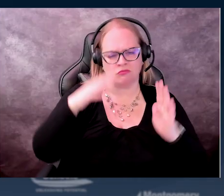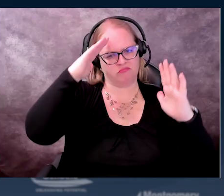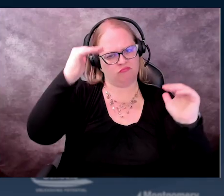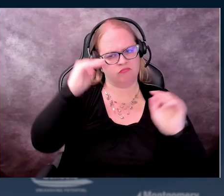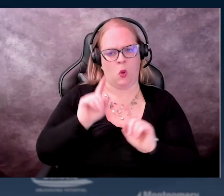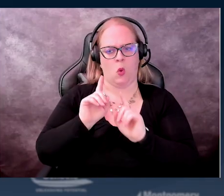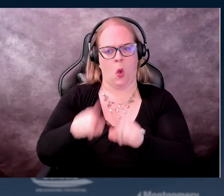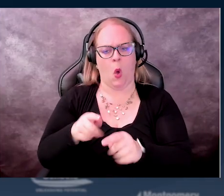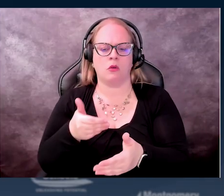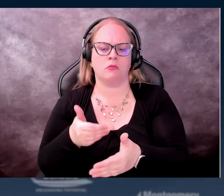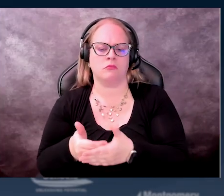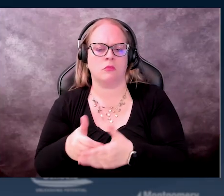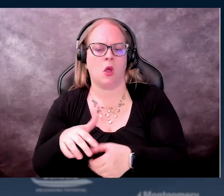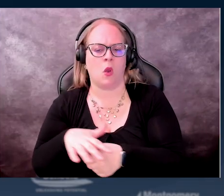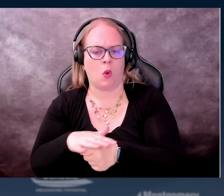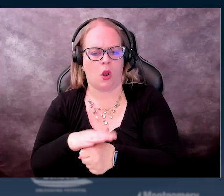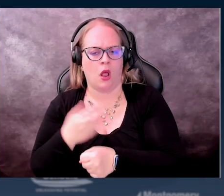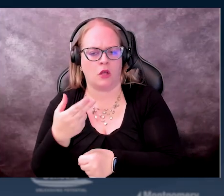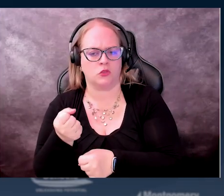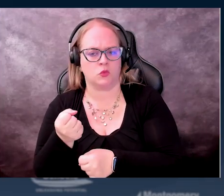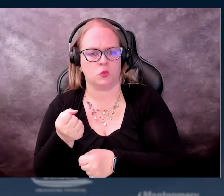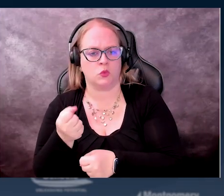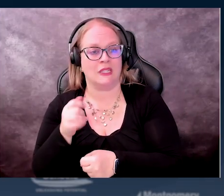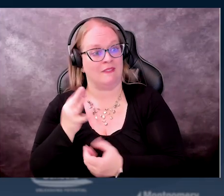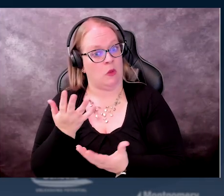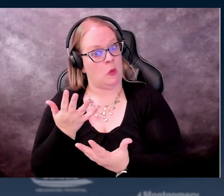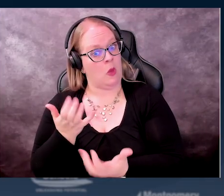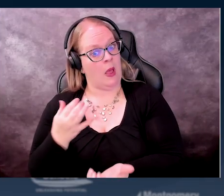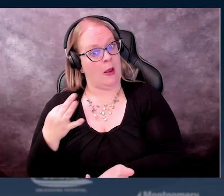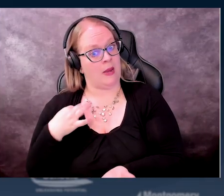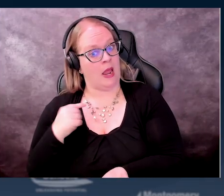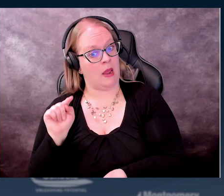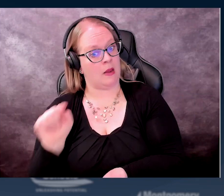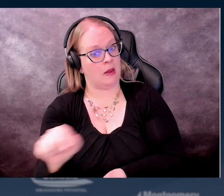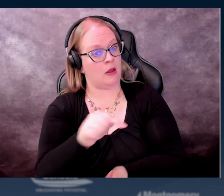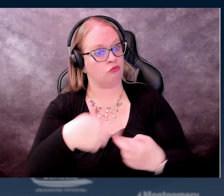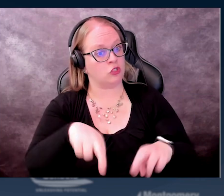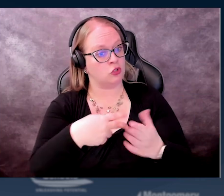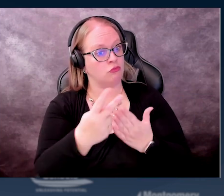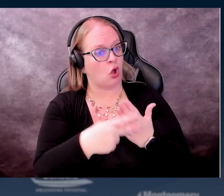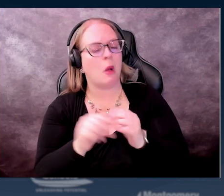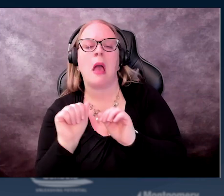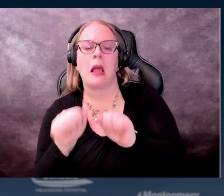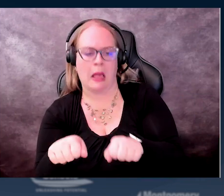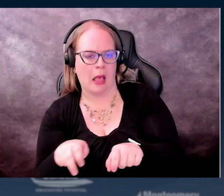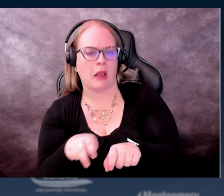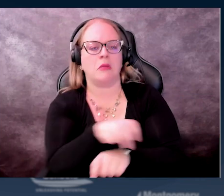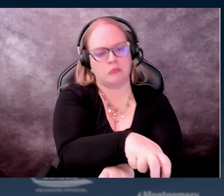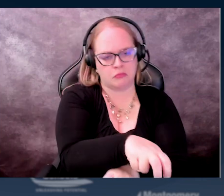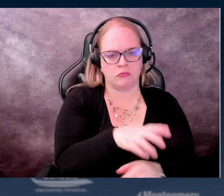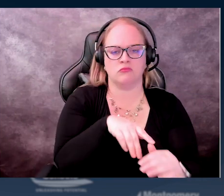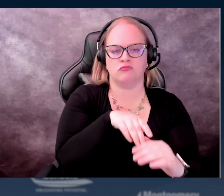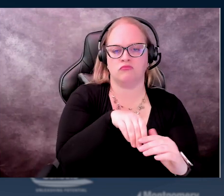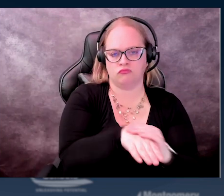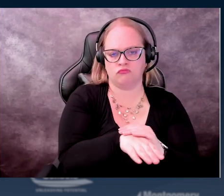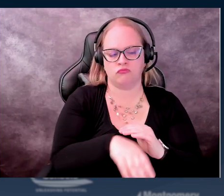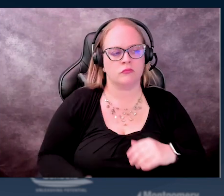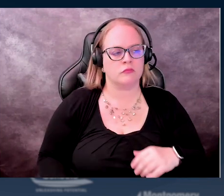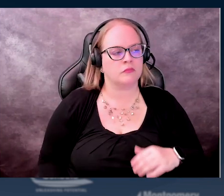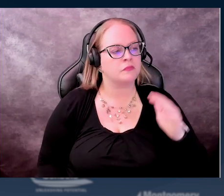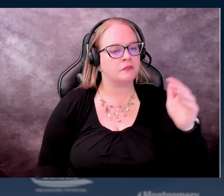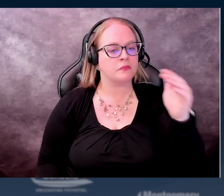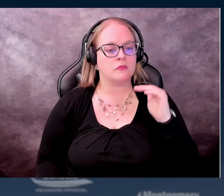regional programs. Can students apply to a regional program after starting high school? So there's going